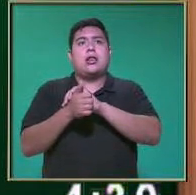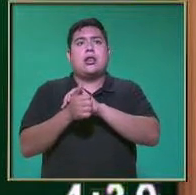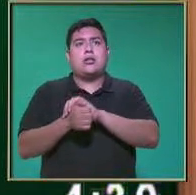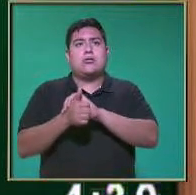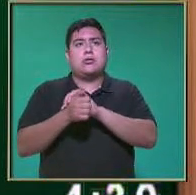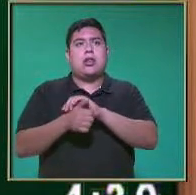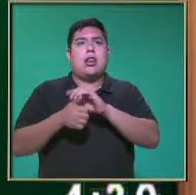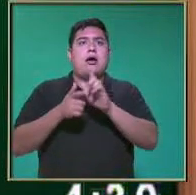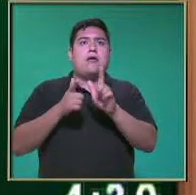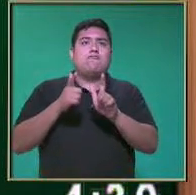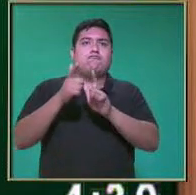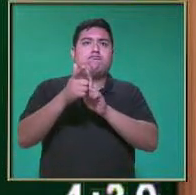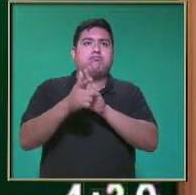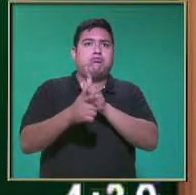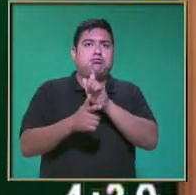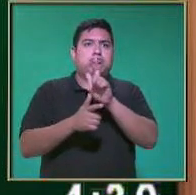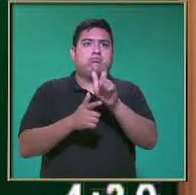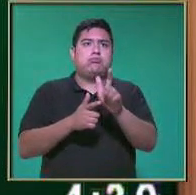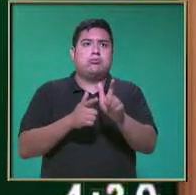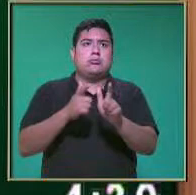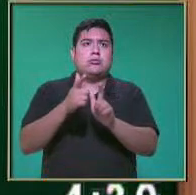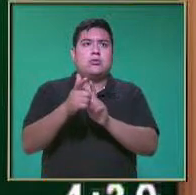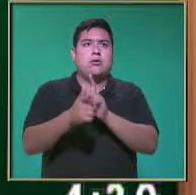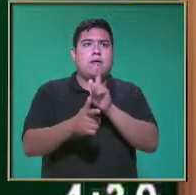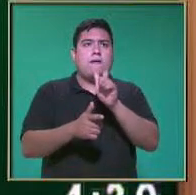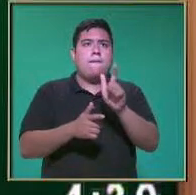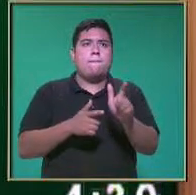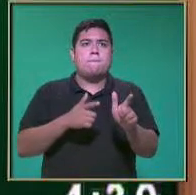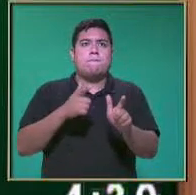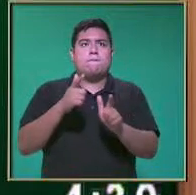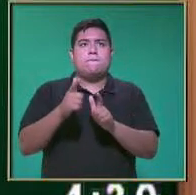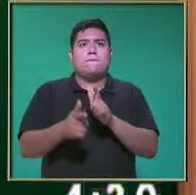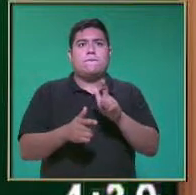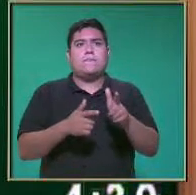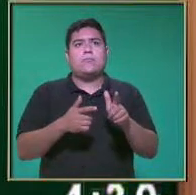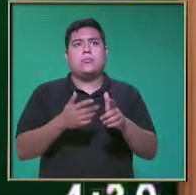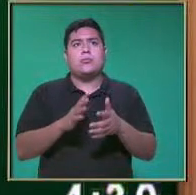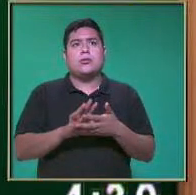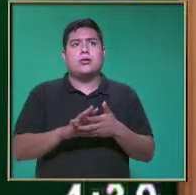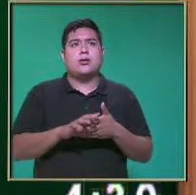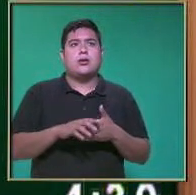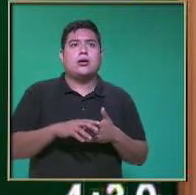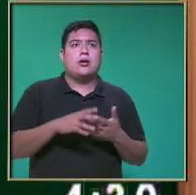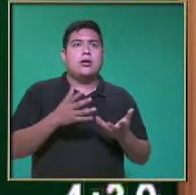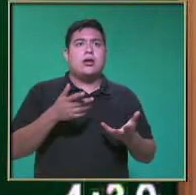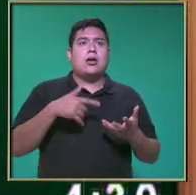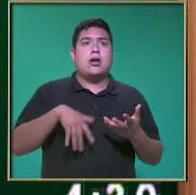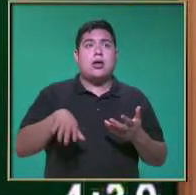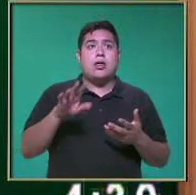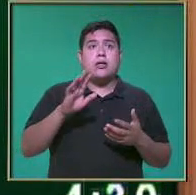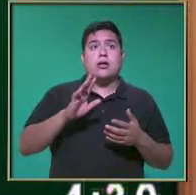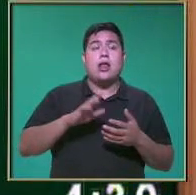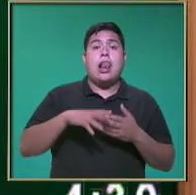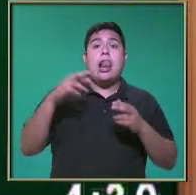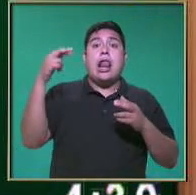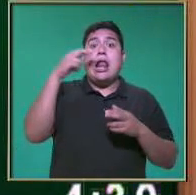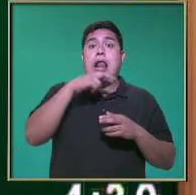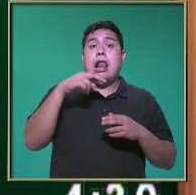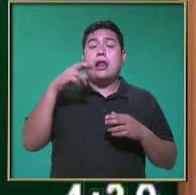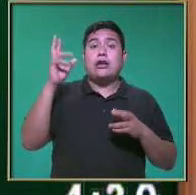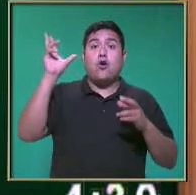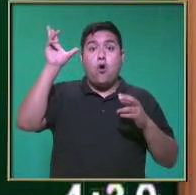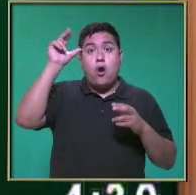got distracted by a beautiful field of flowers. The hare thought, "I'm much faster than the